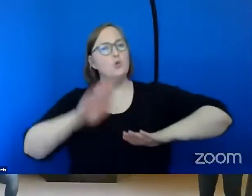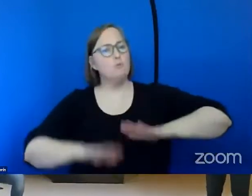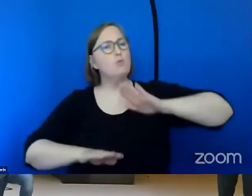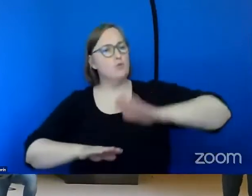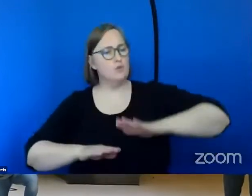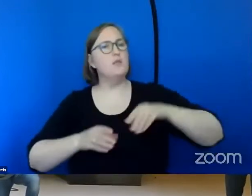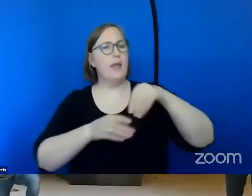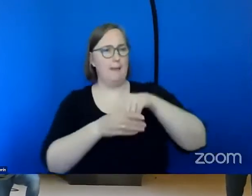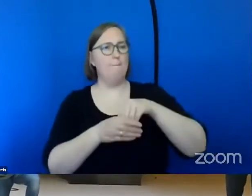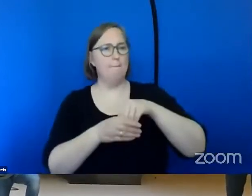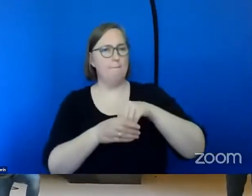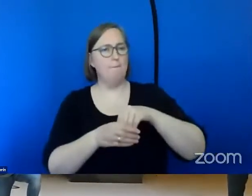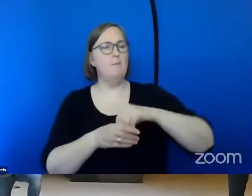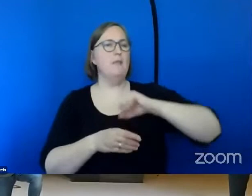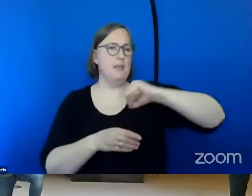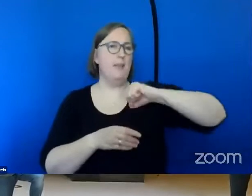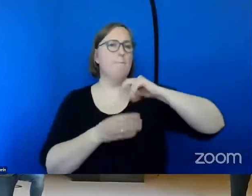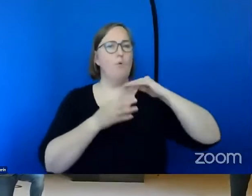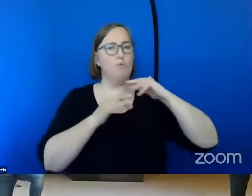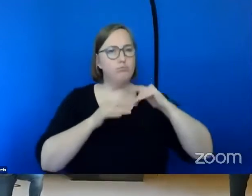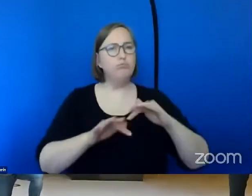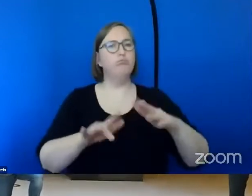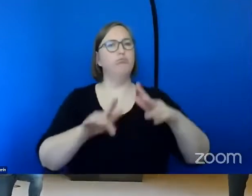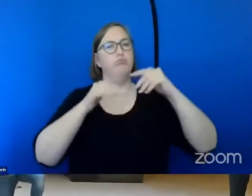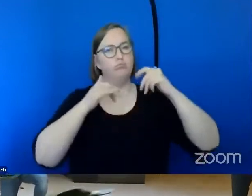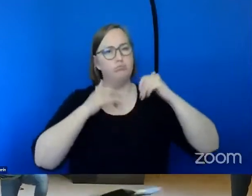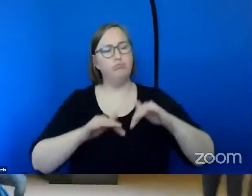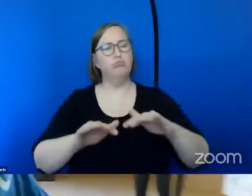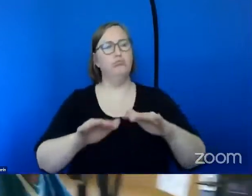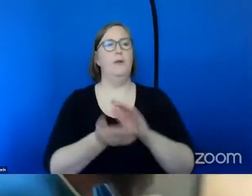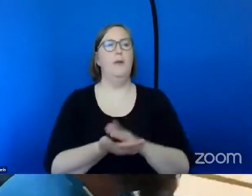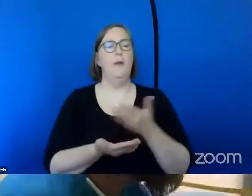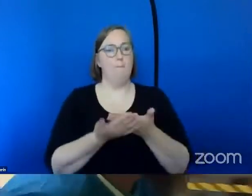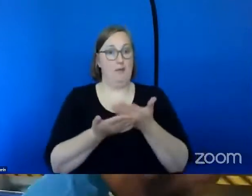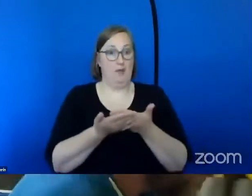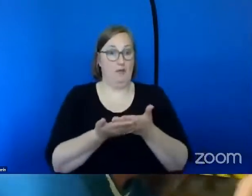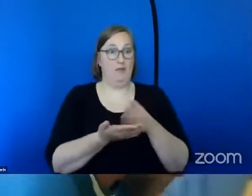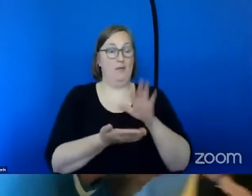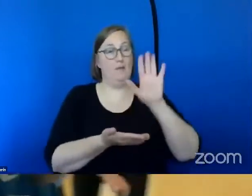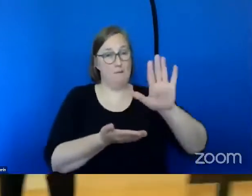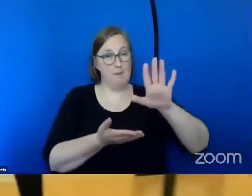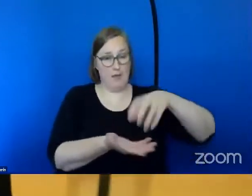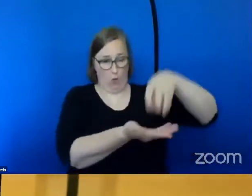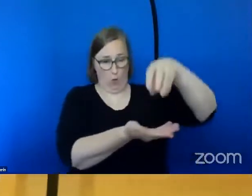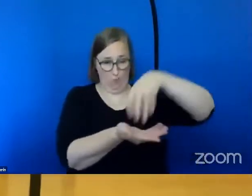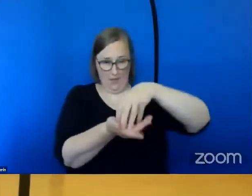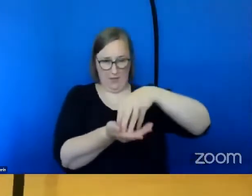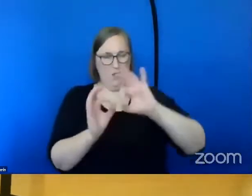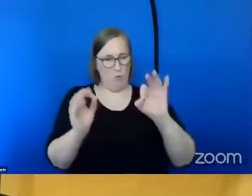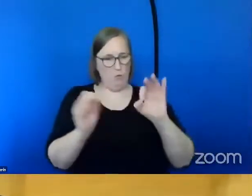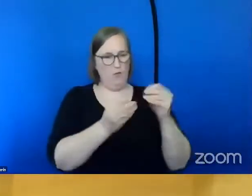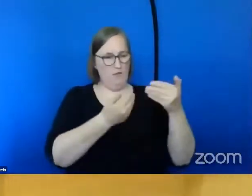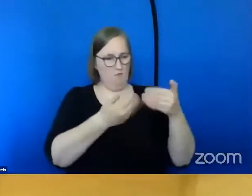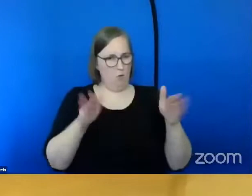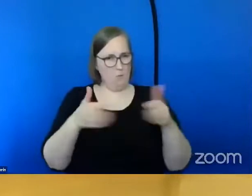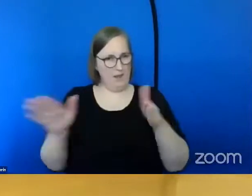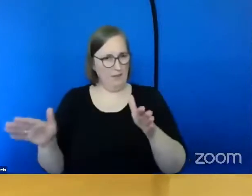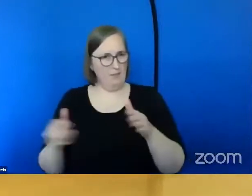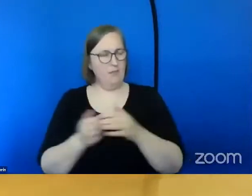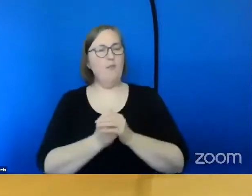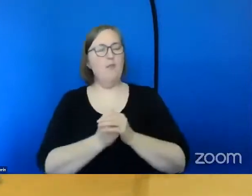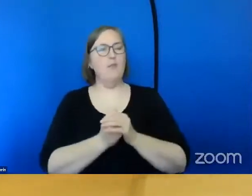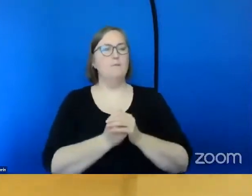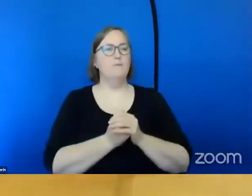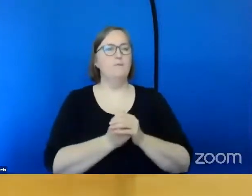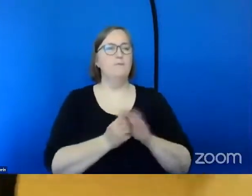also see that his gripper looks rather simple, opening and closing. Maybe this is also the need he has, so we will talk to the team